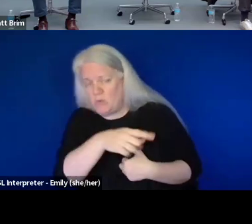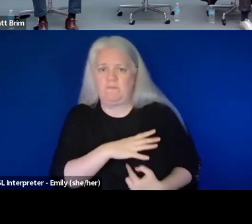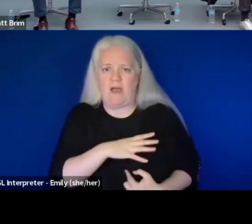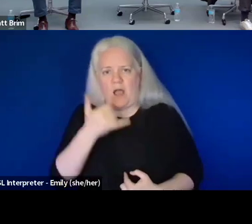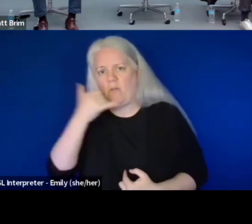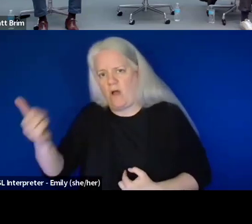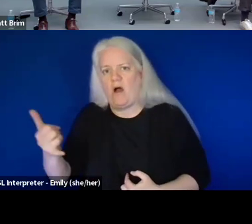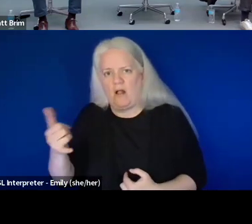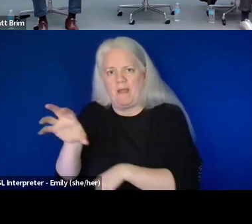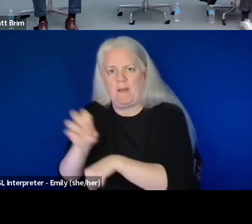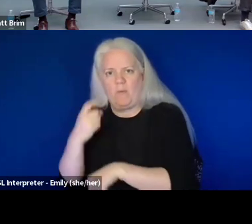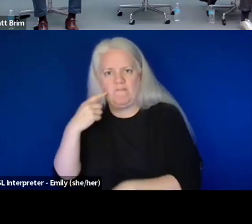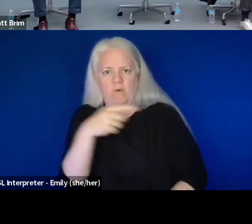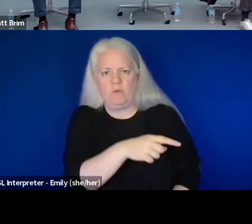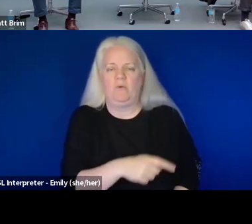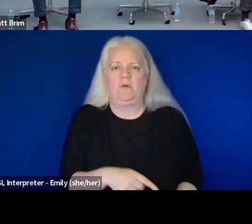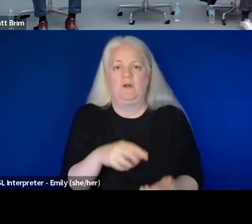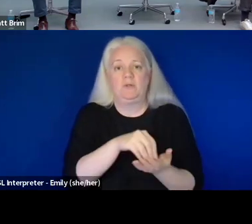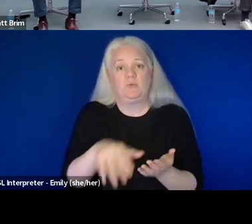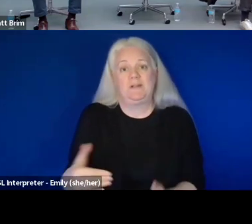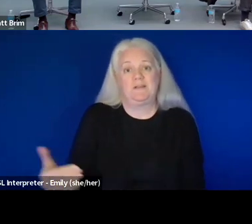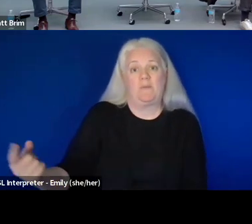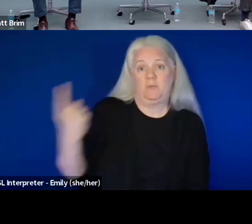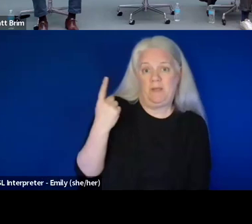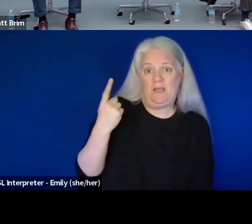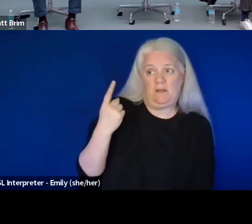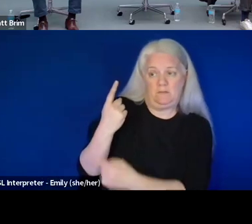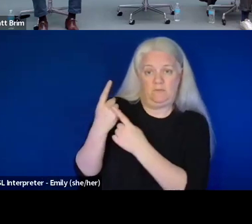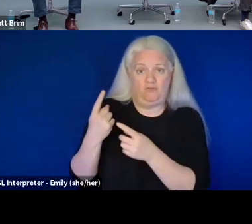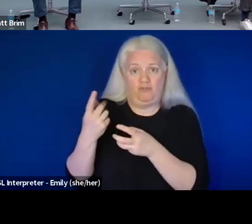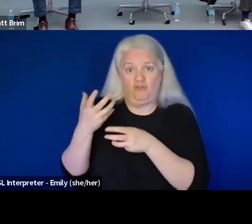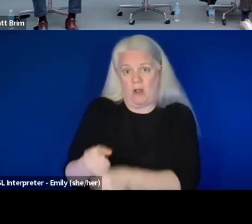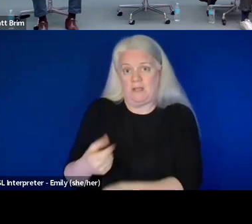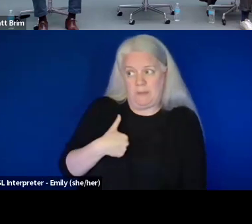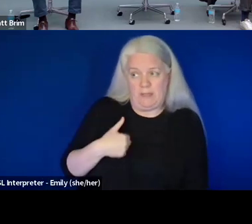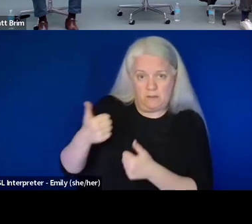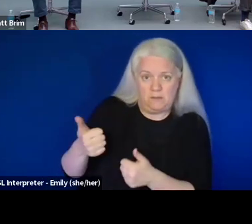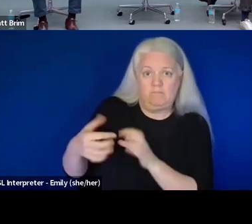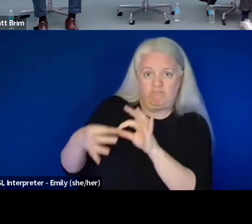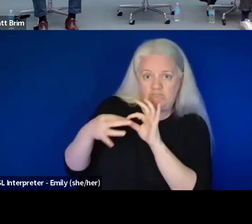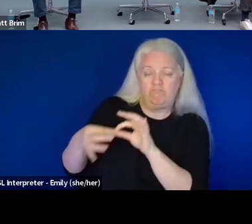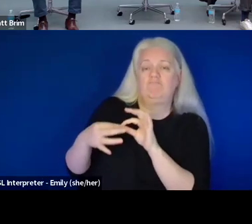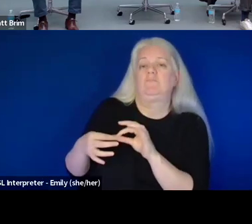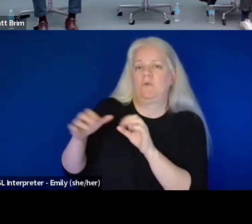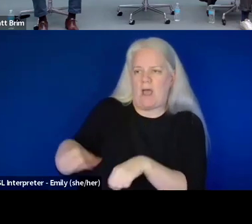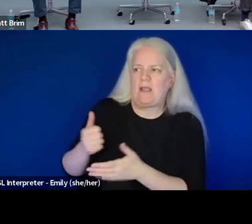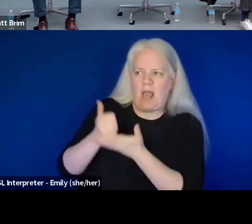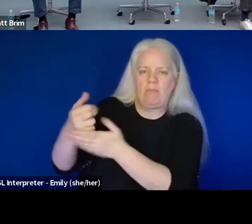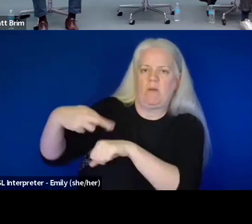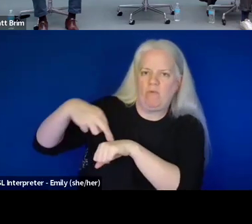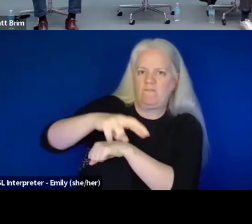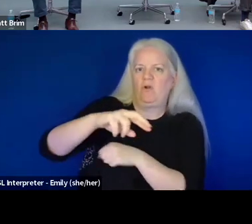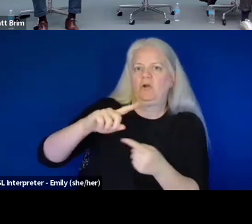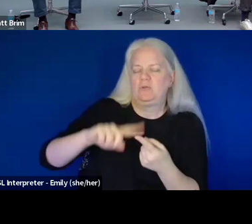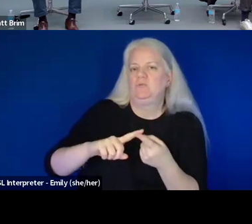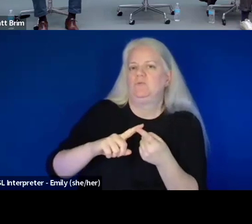And for this, like students come to me, they have trust in me. So I'm able to, point them in the direction of things in the city or